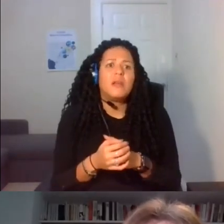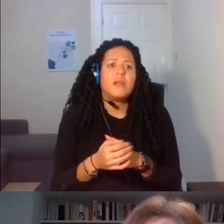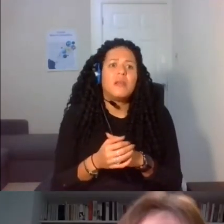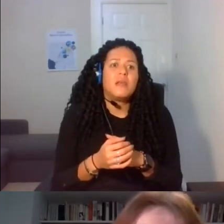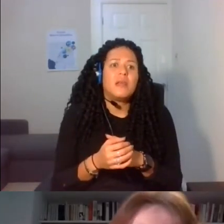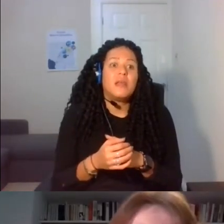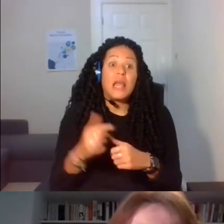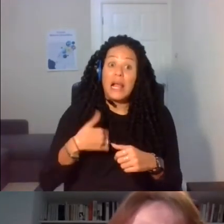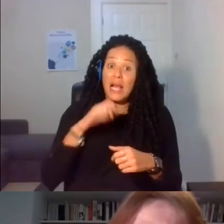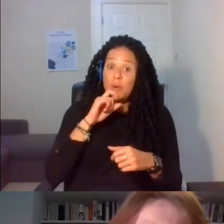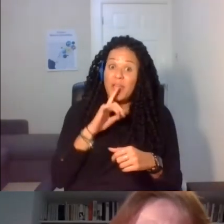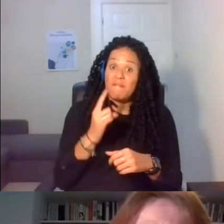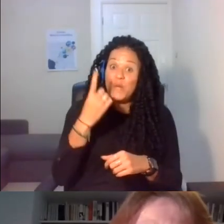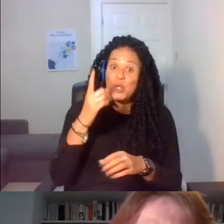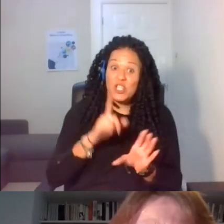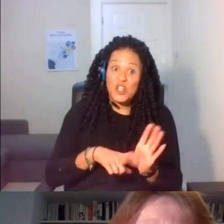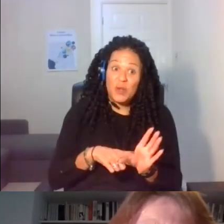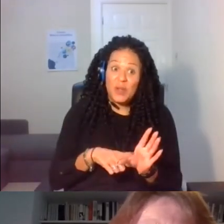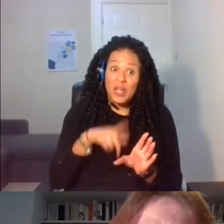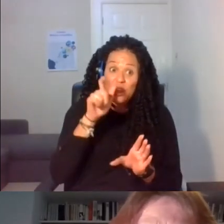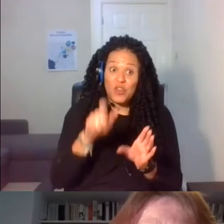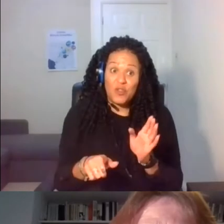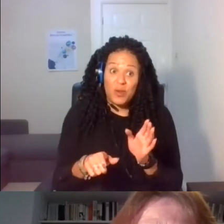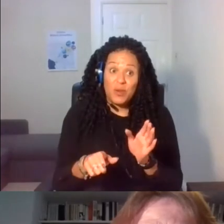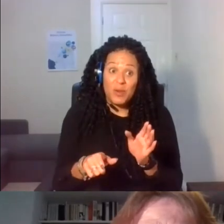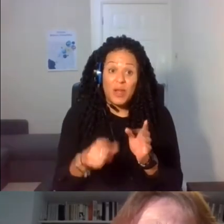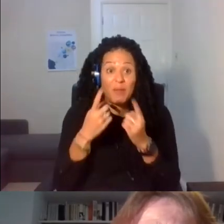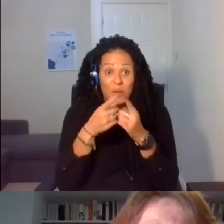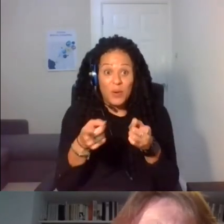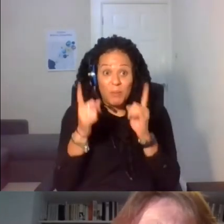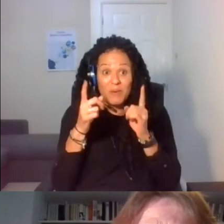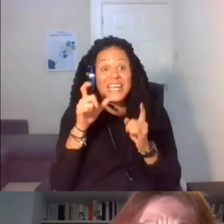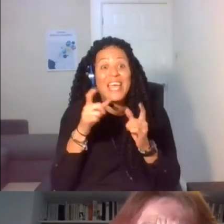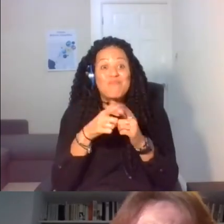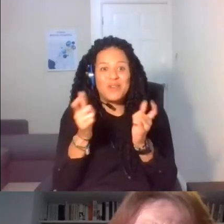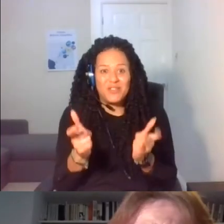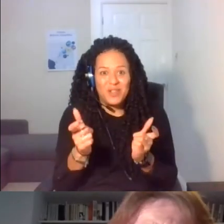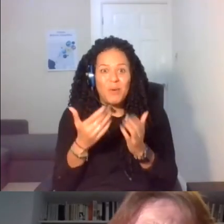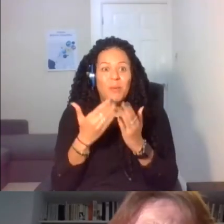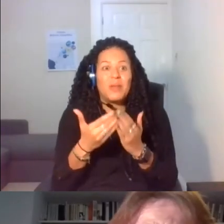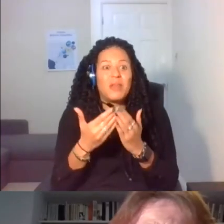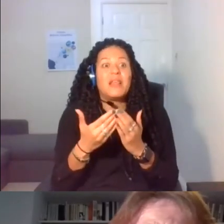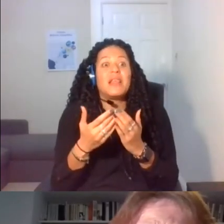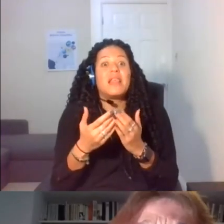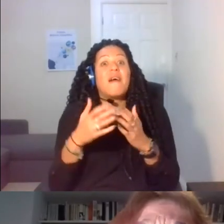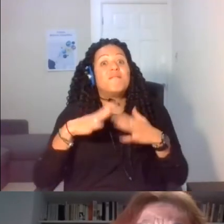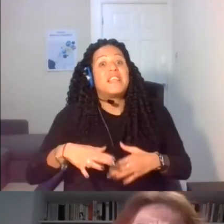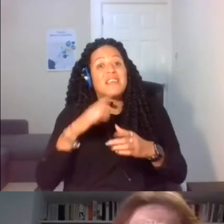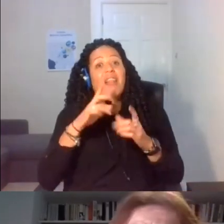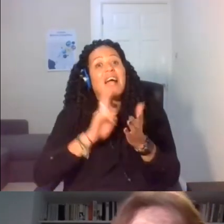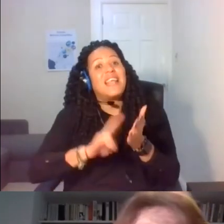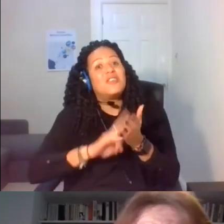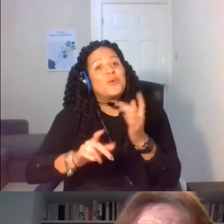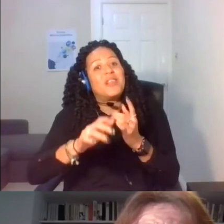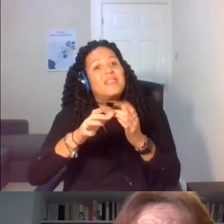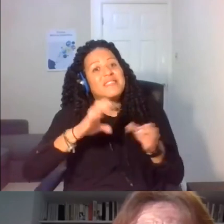will be a first year student at the University of Cambridge studying physical natural sciences. Oh,